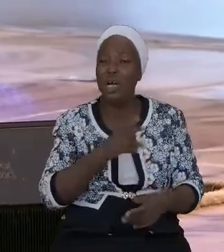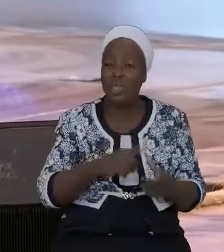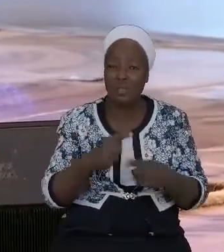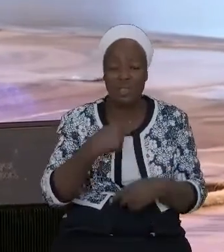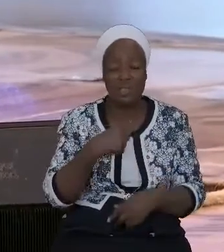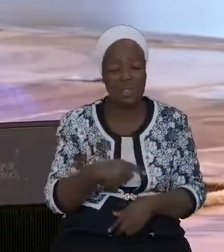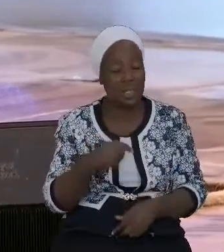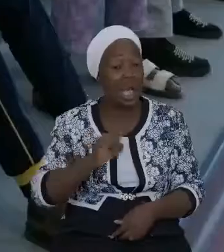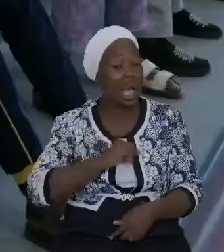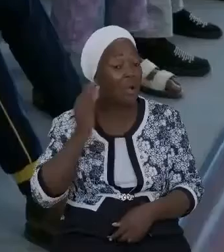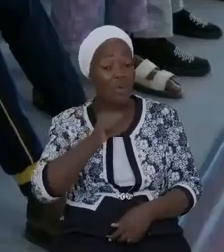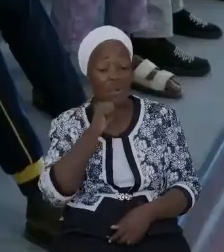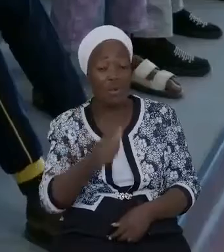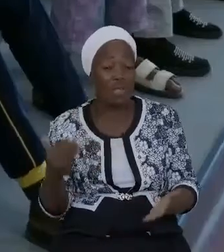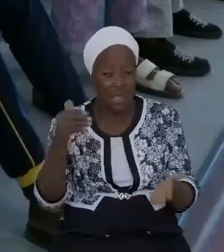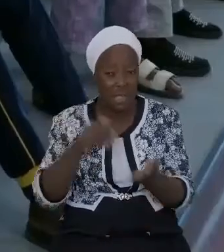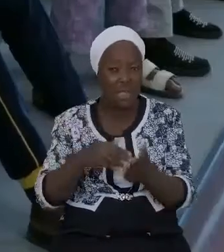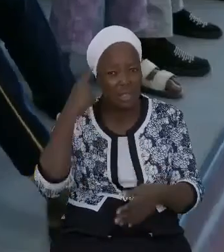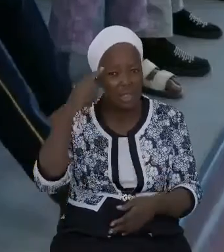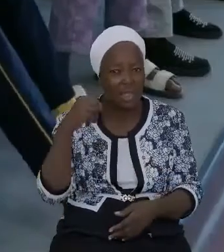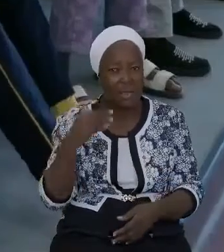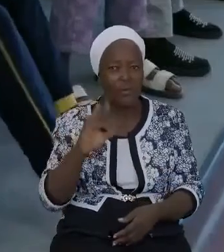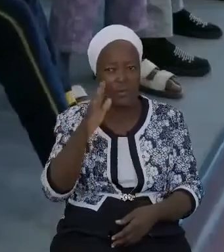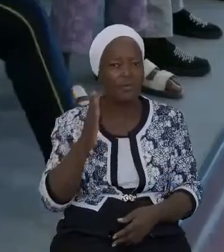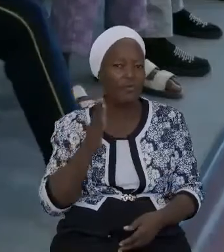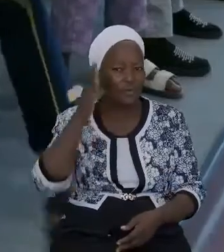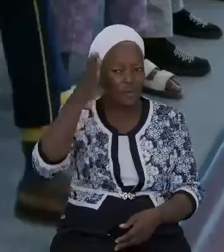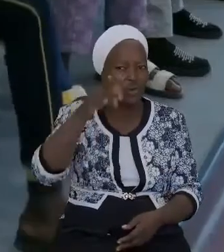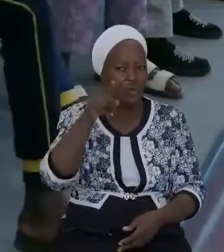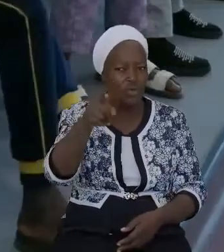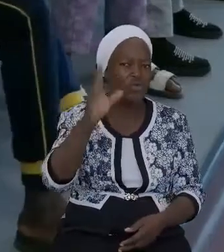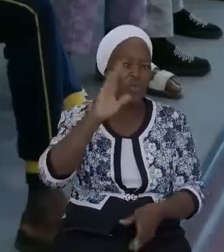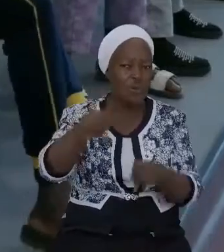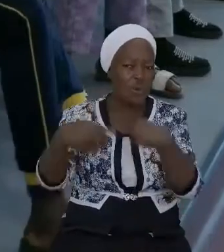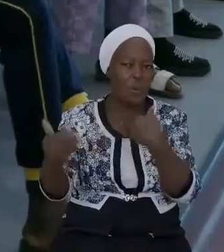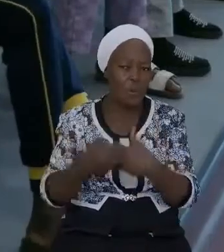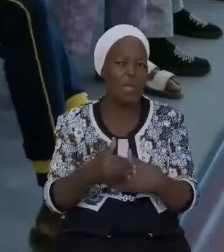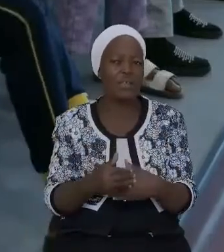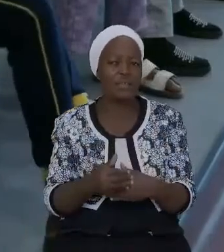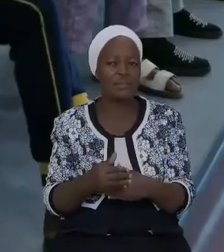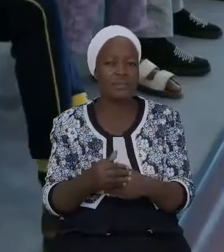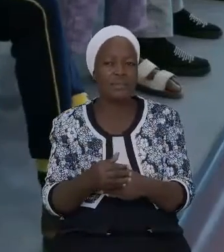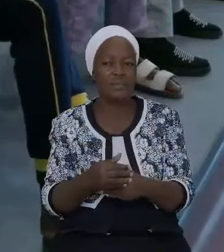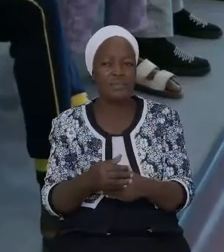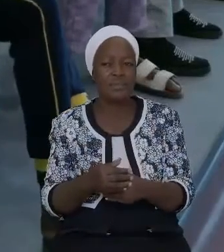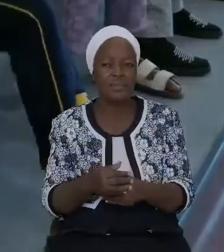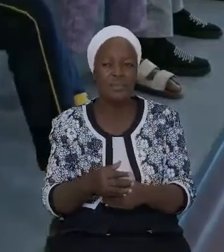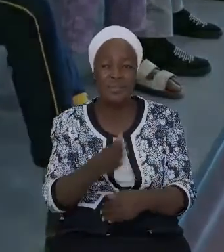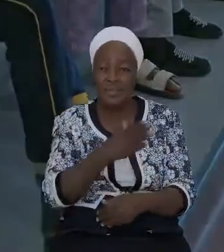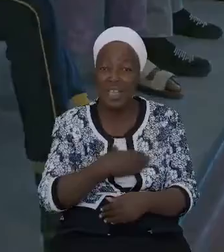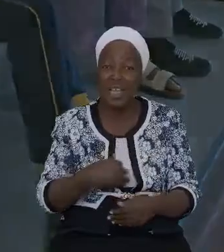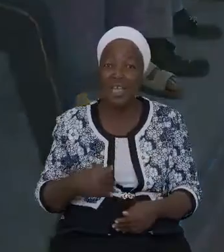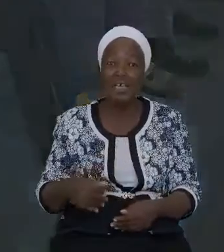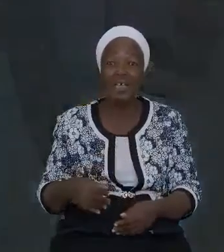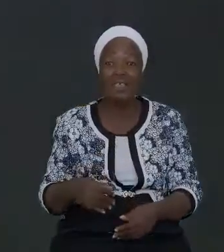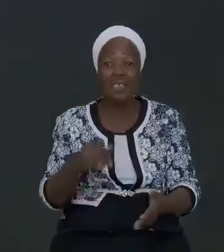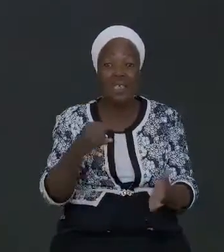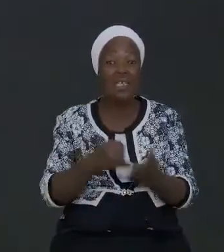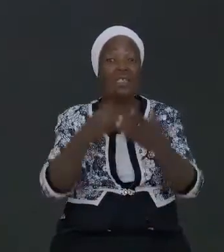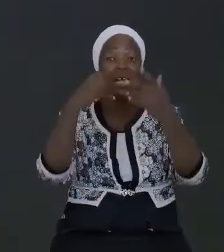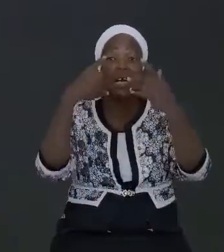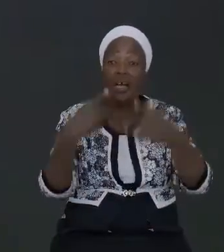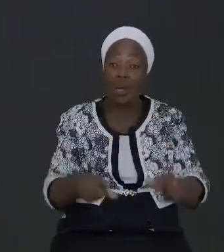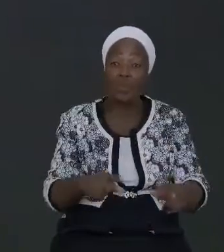your future. You'll go back. I said you'll go back. And it came to